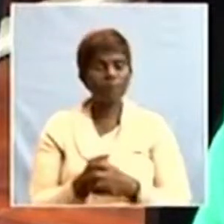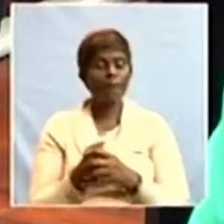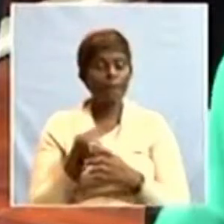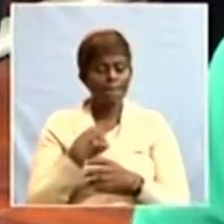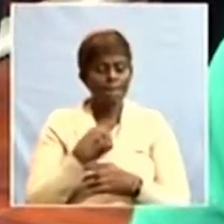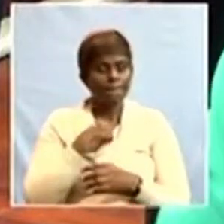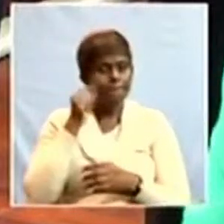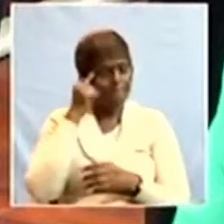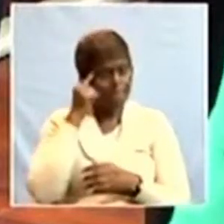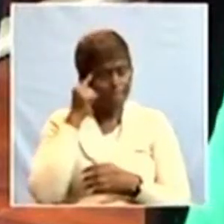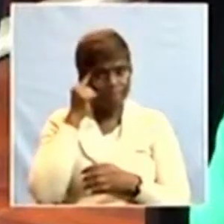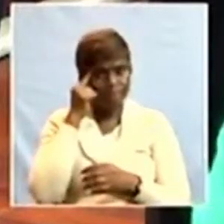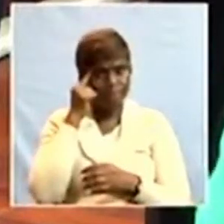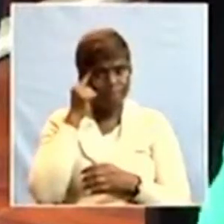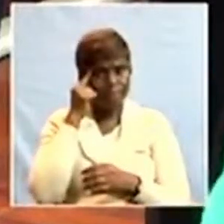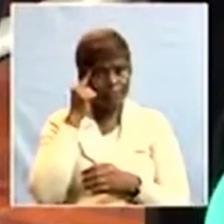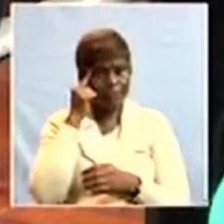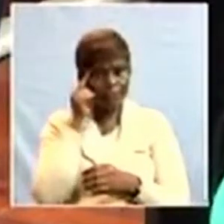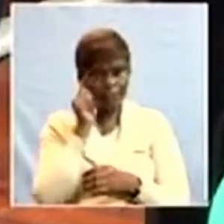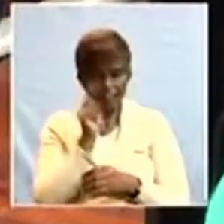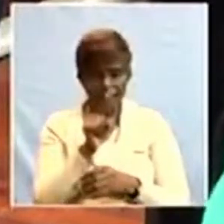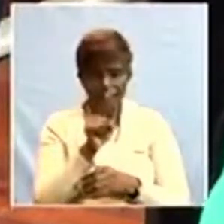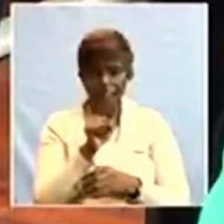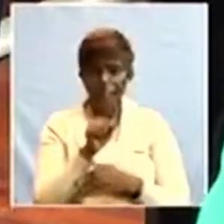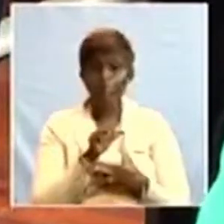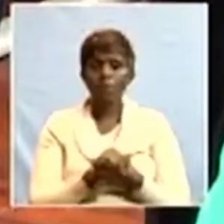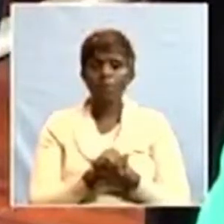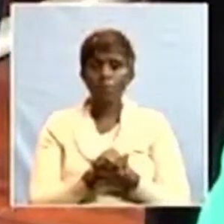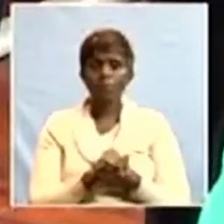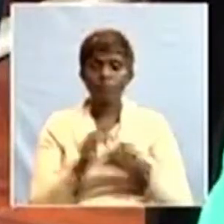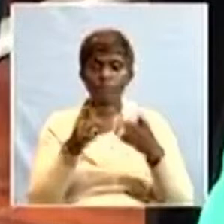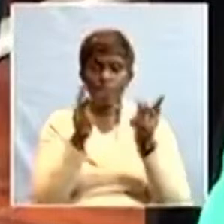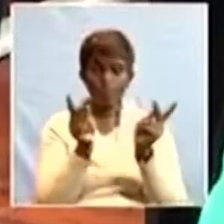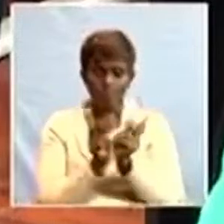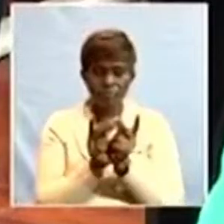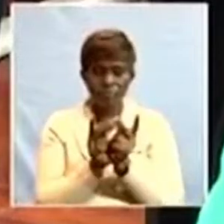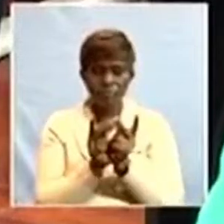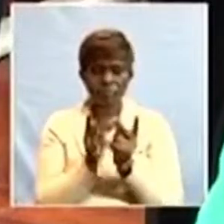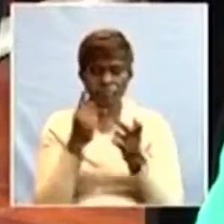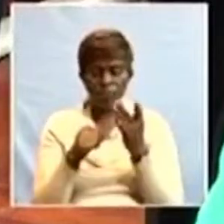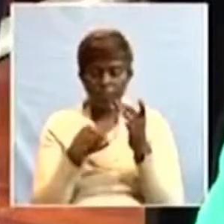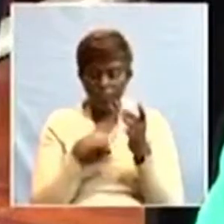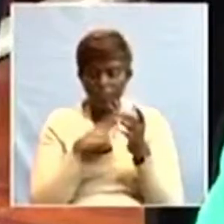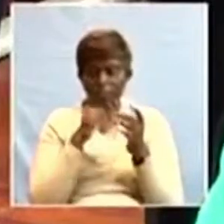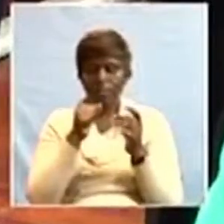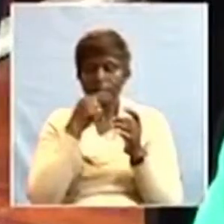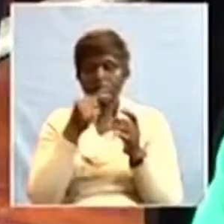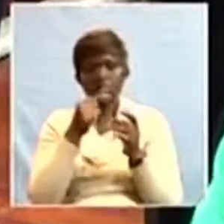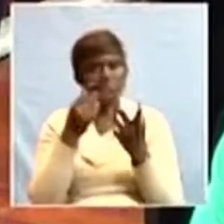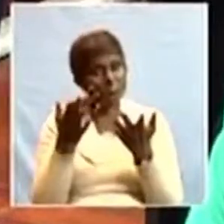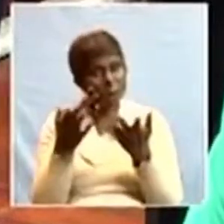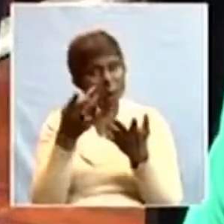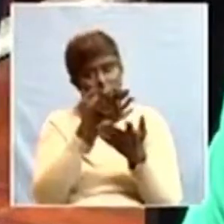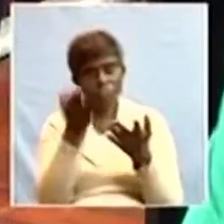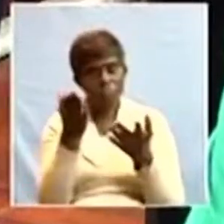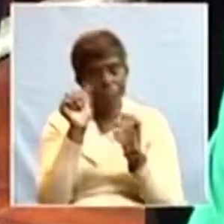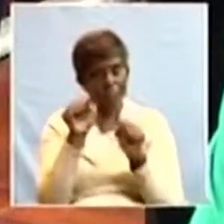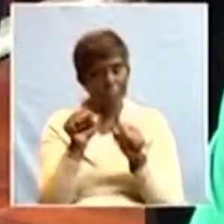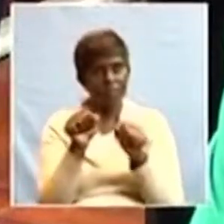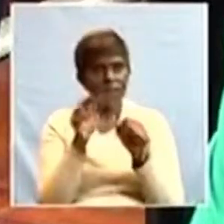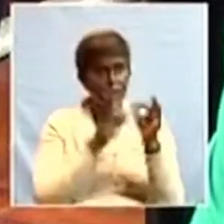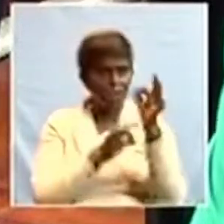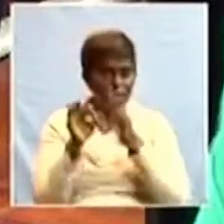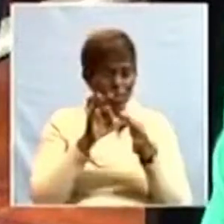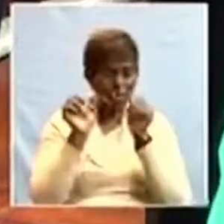think that is the position that I can say the office can allude